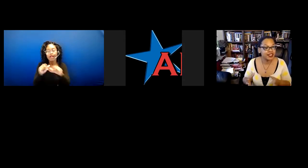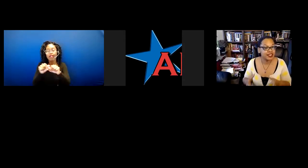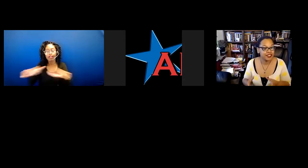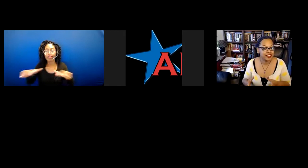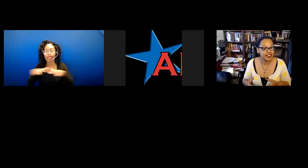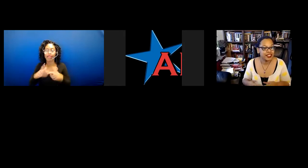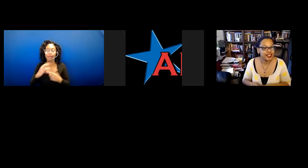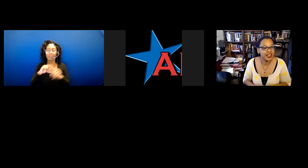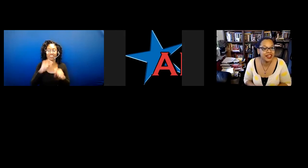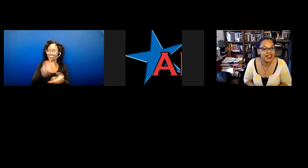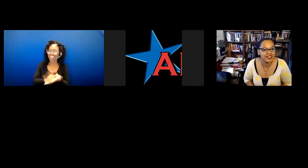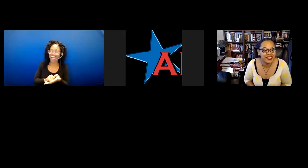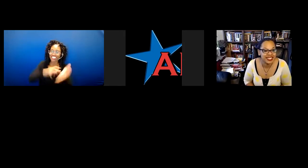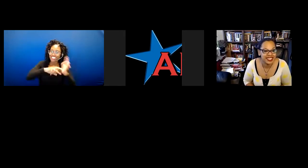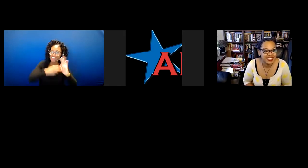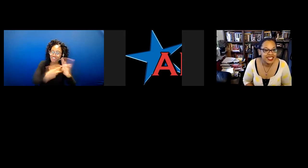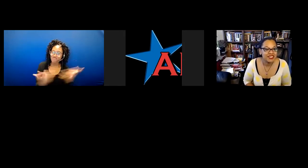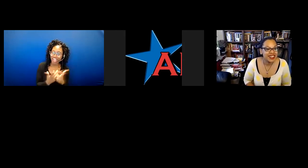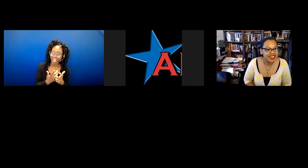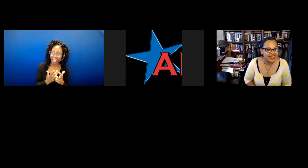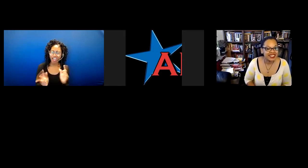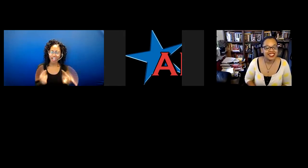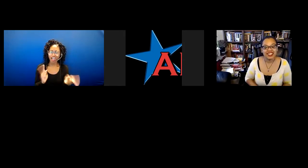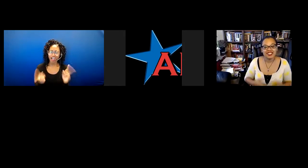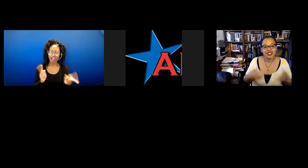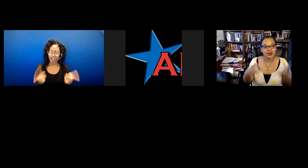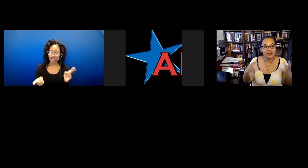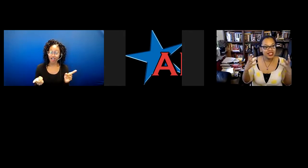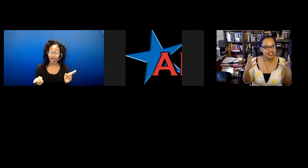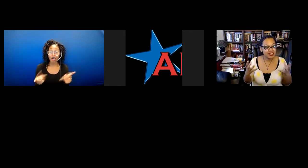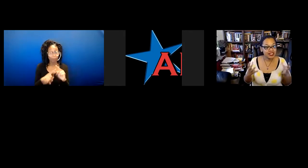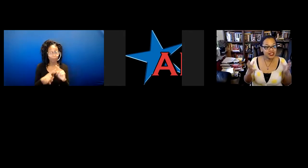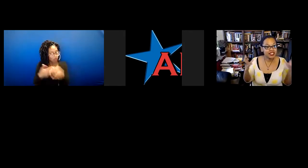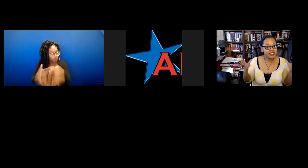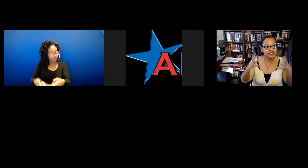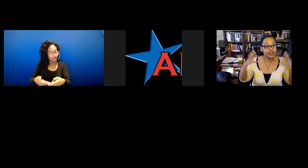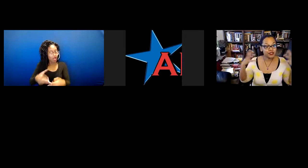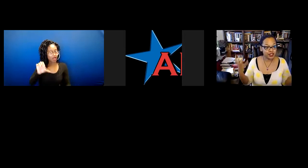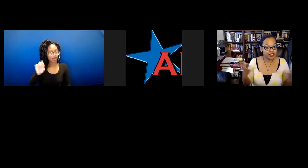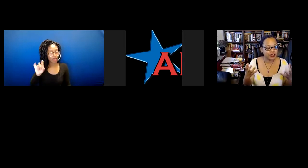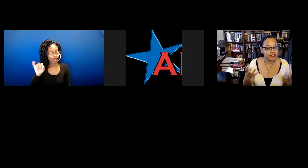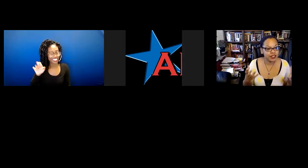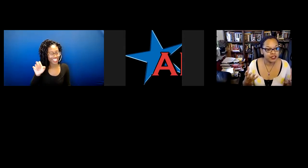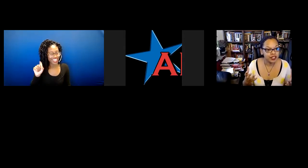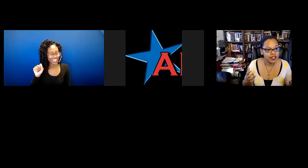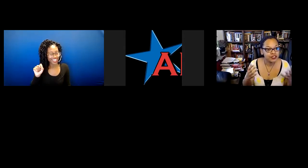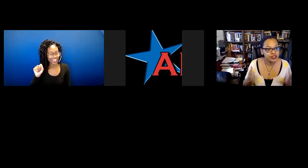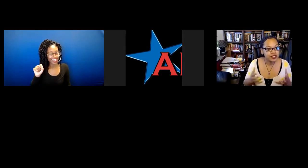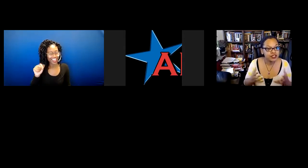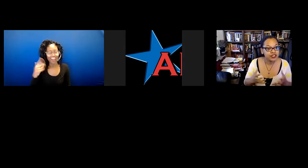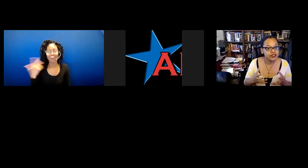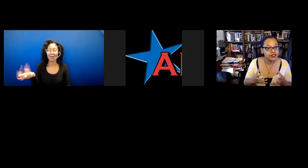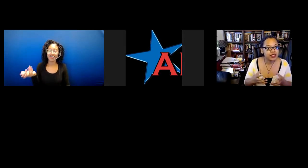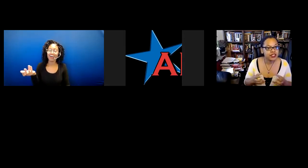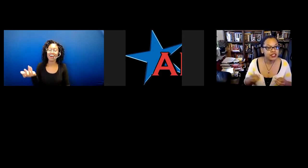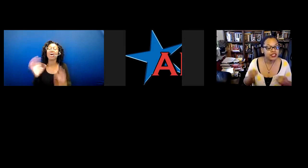the definition of a continent. And so this is a sociology of knowledge. A